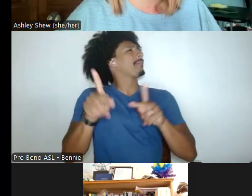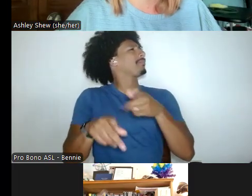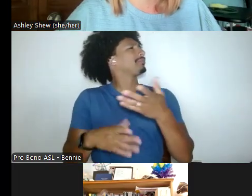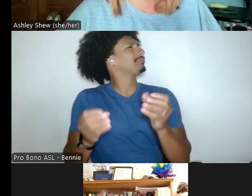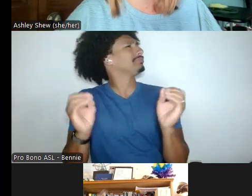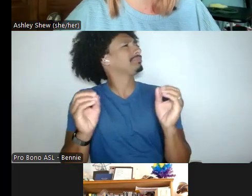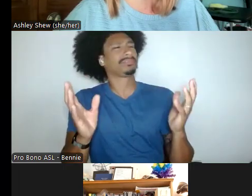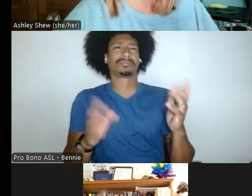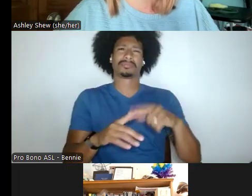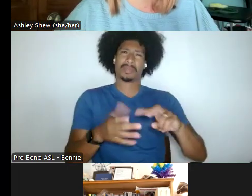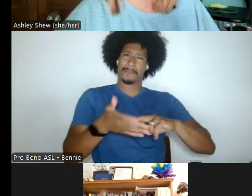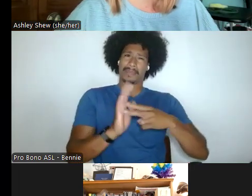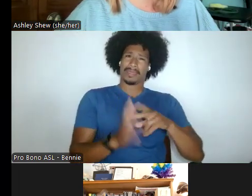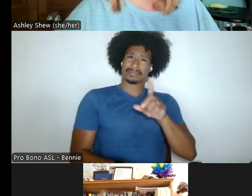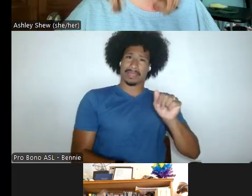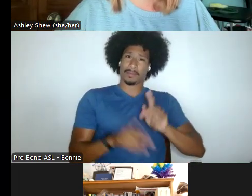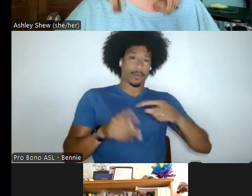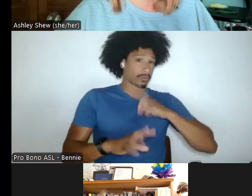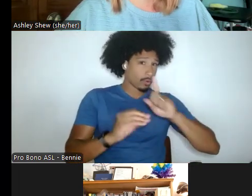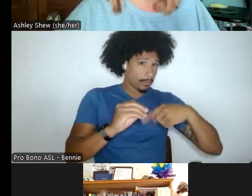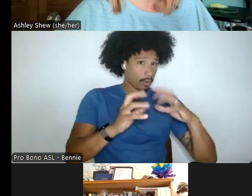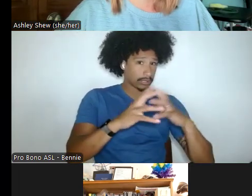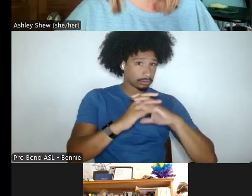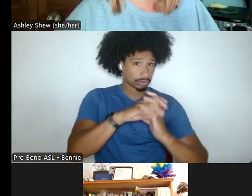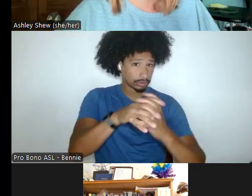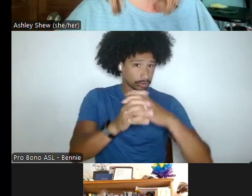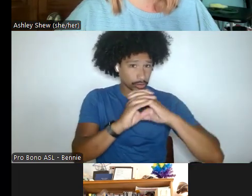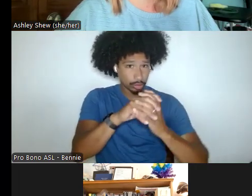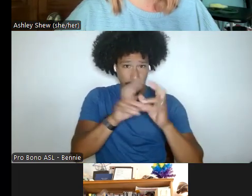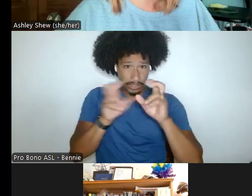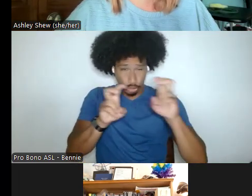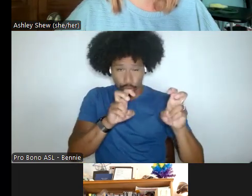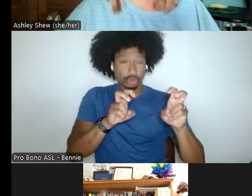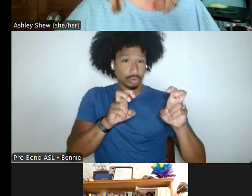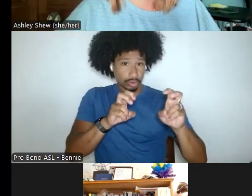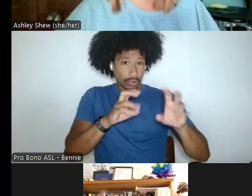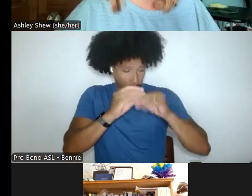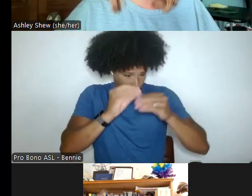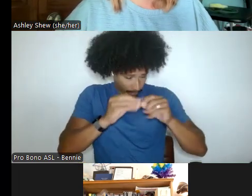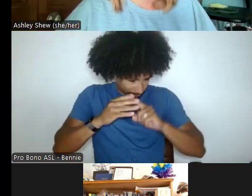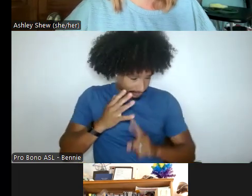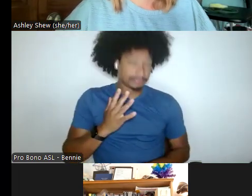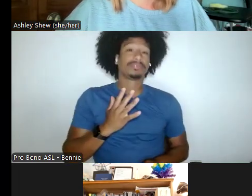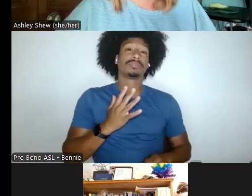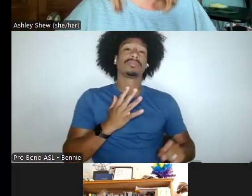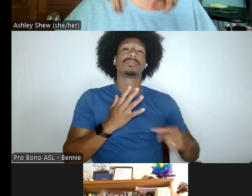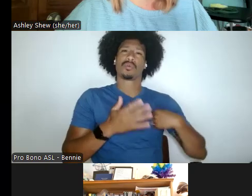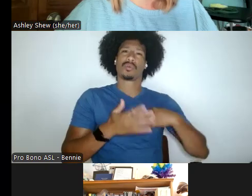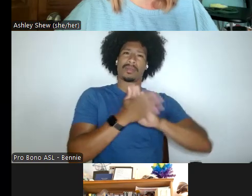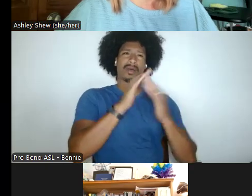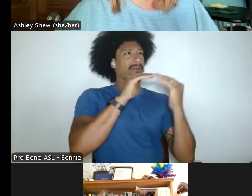disabled people, when we talk about intersectional issues, at a particular disadvantage.